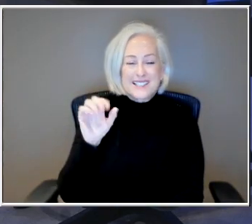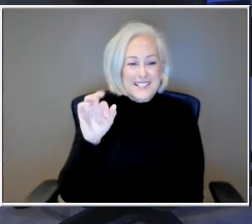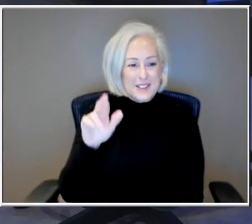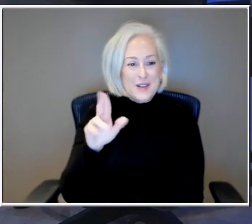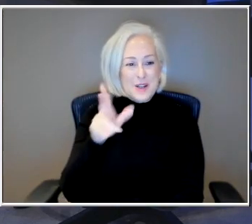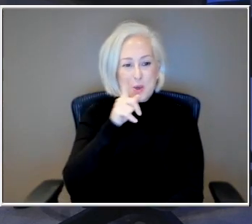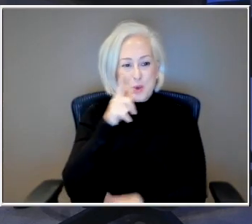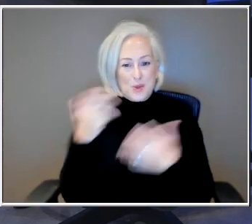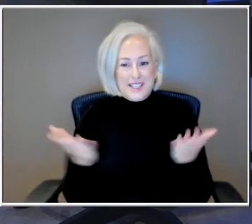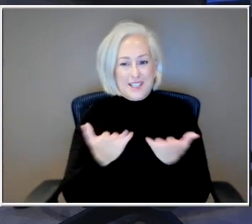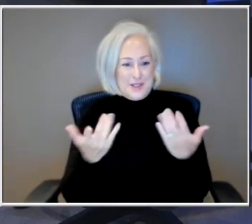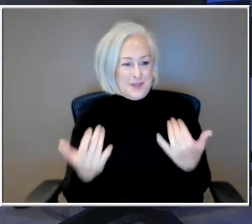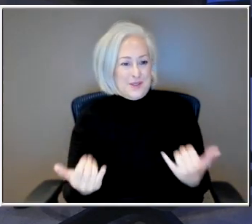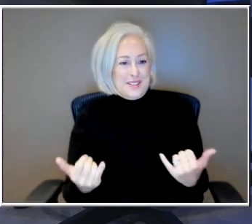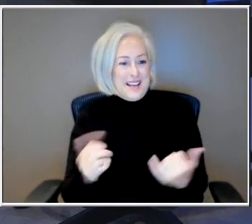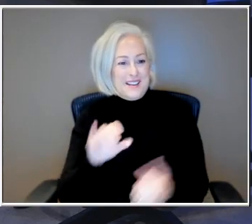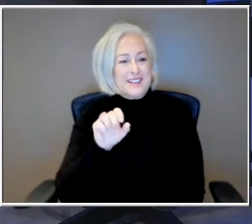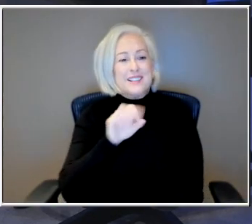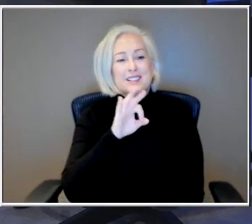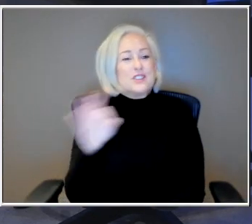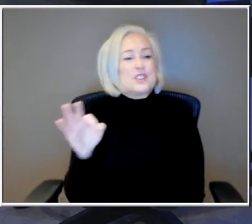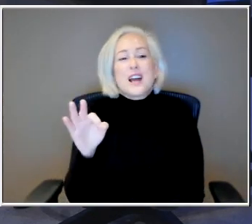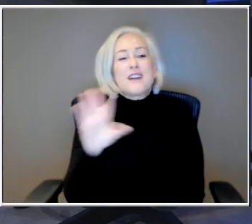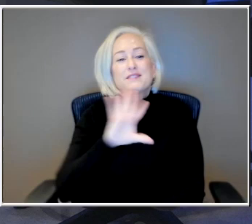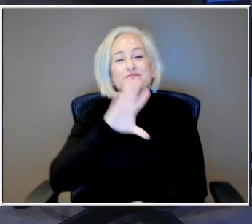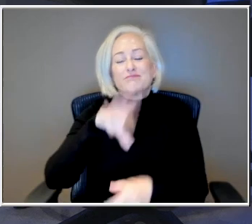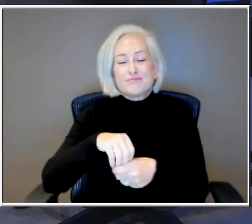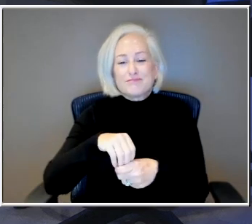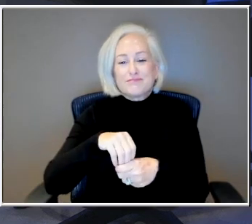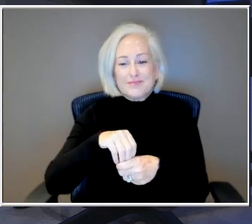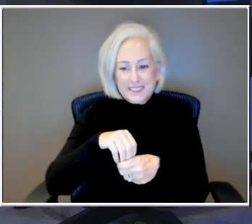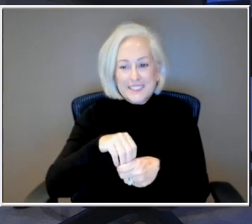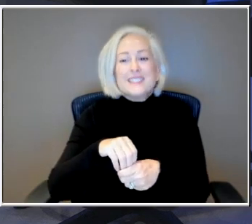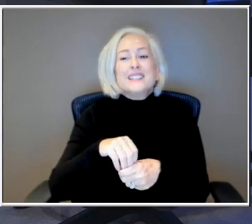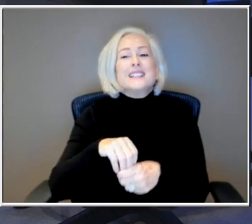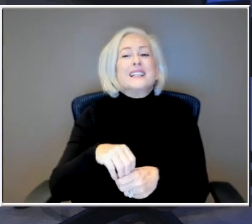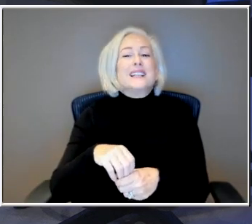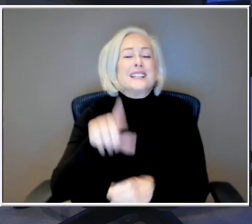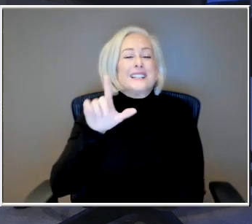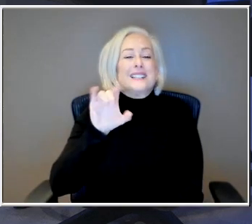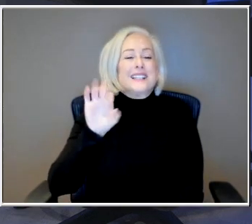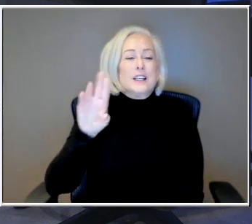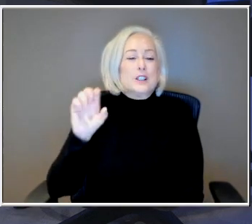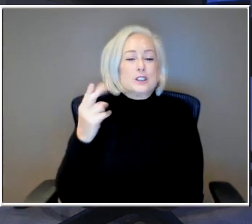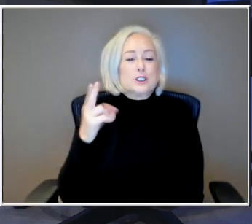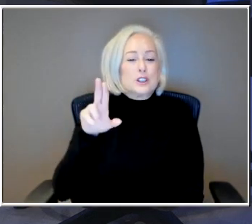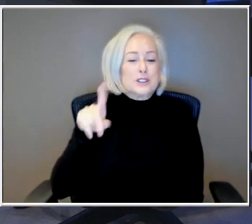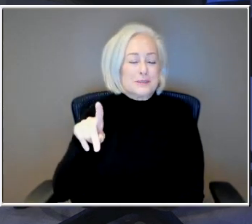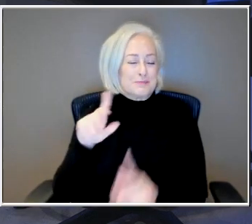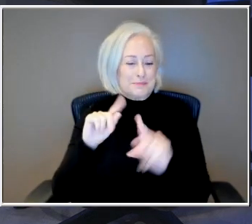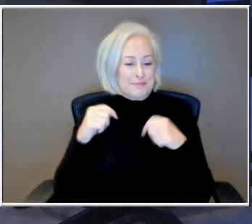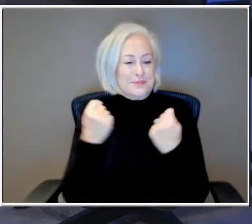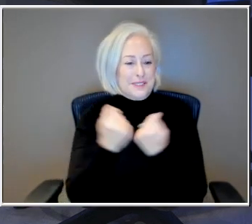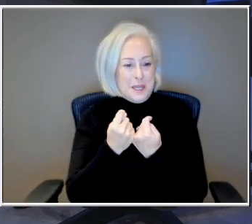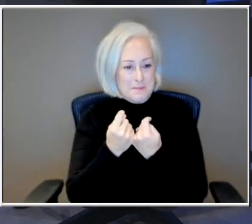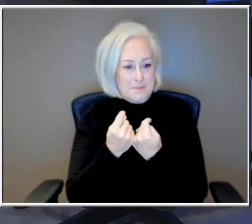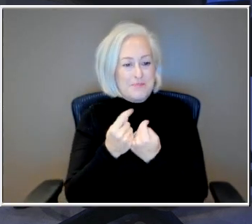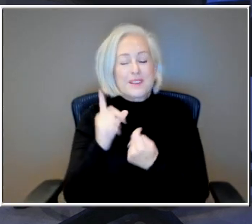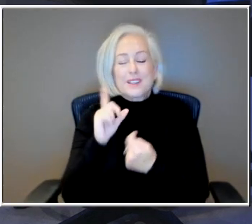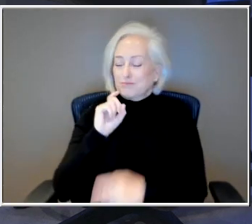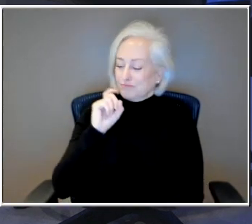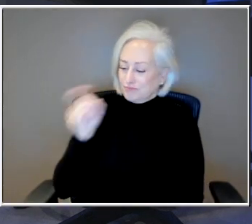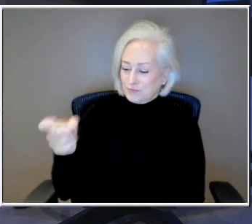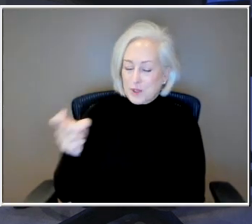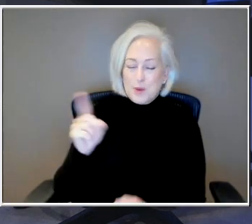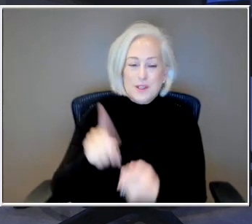studio. Jeff is part of our leadership team here at the University of Kansas Health System. He is the one who donated to Jeff in Pennsylvania. Jeff, how